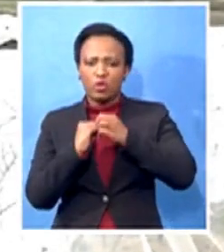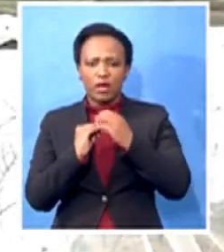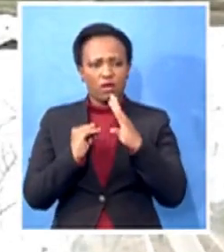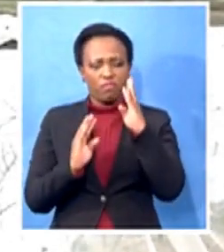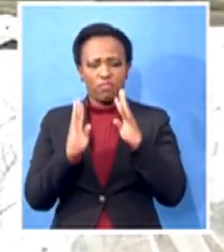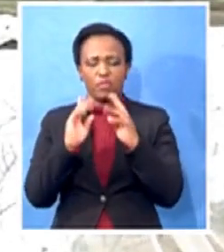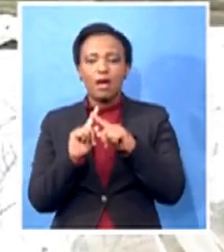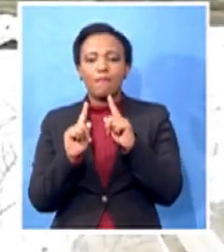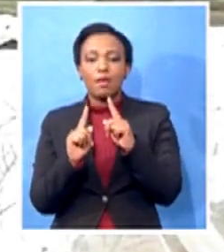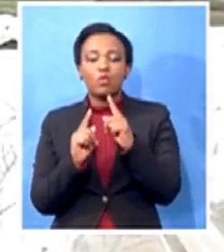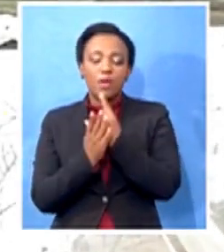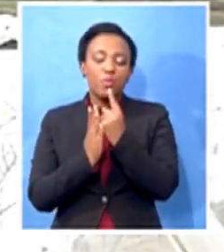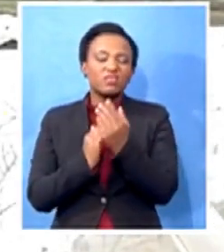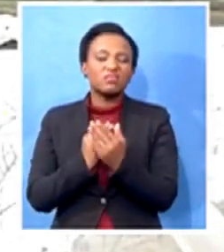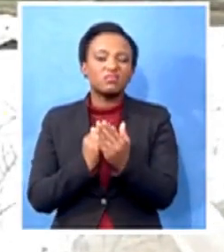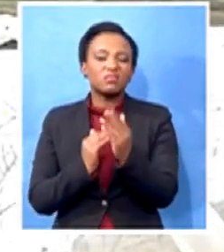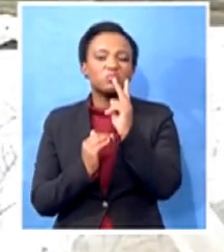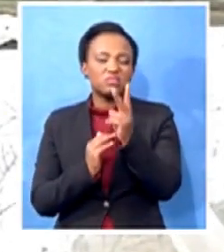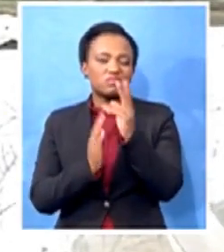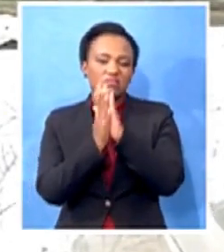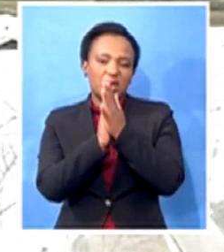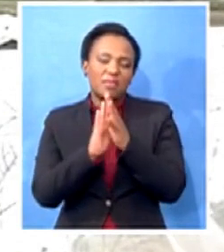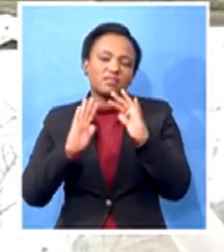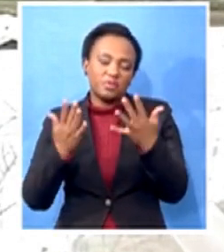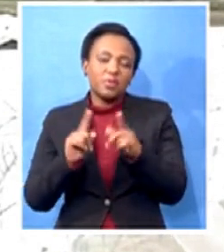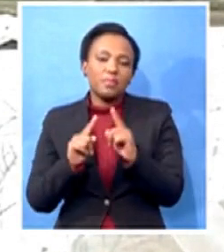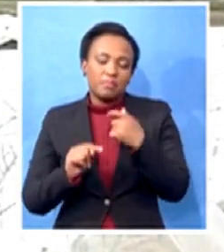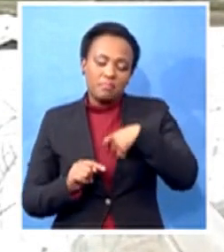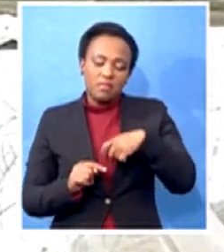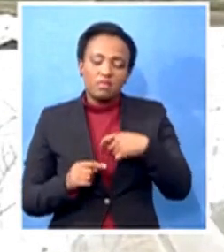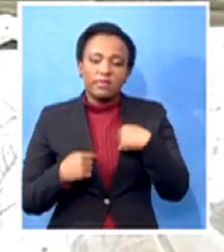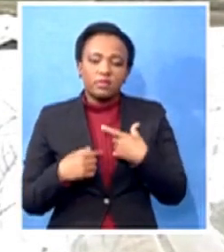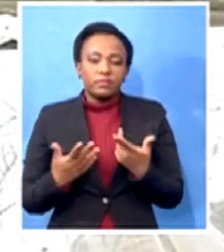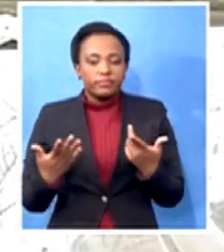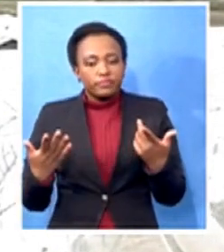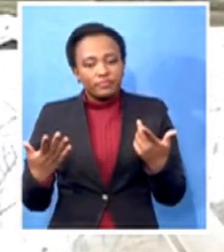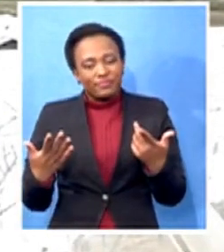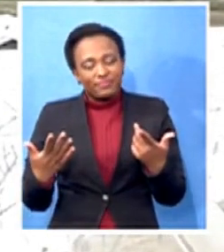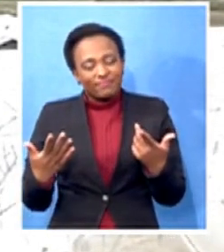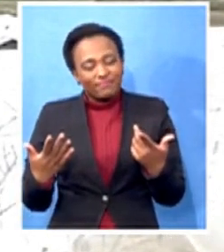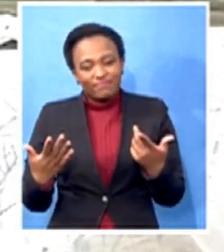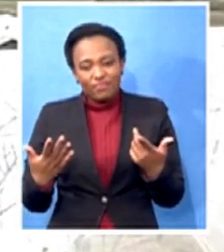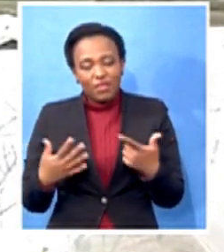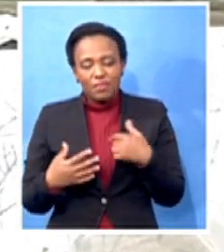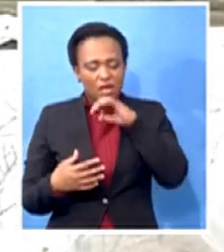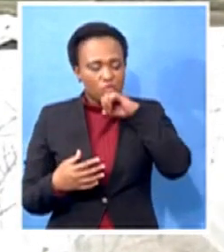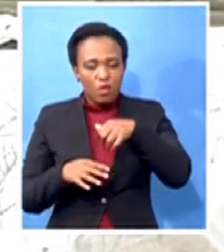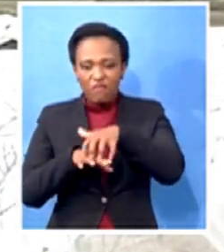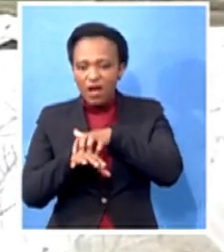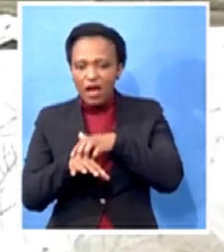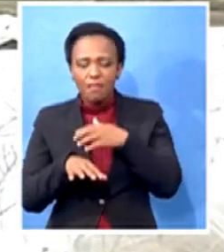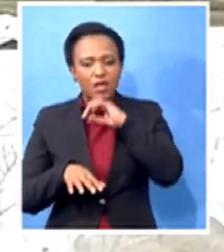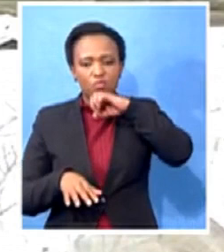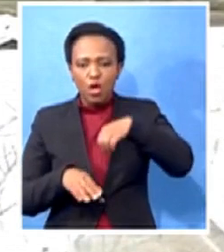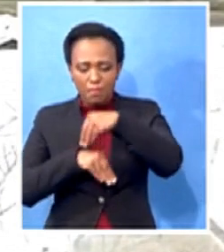damage is. Personally, I love farming, I love planting trees, so the work that has gone into these to get them